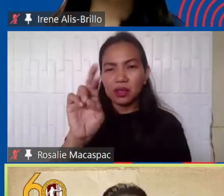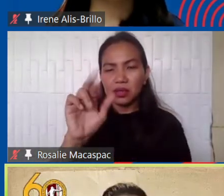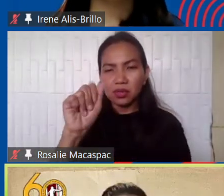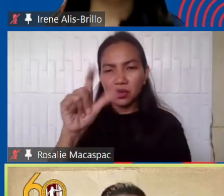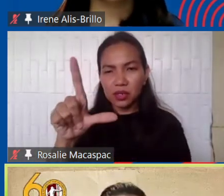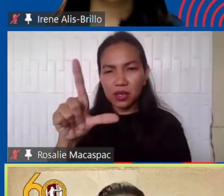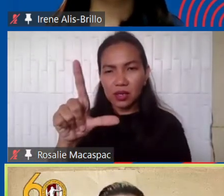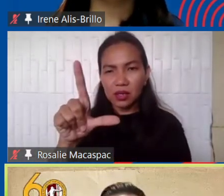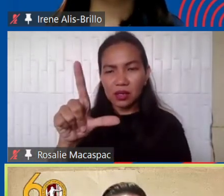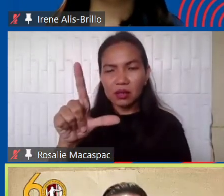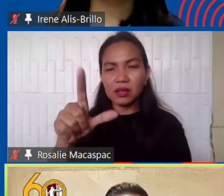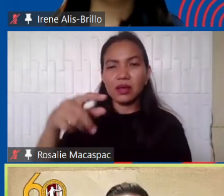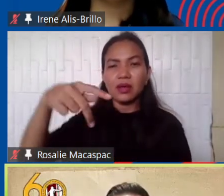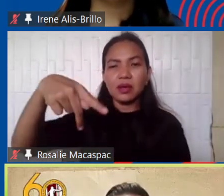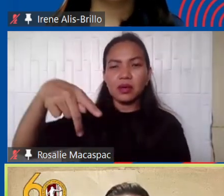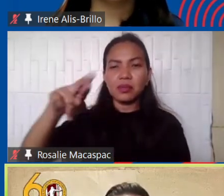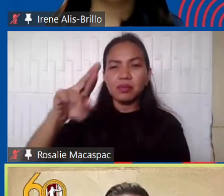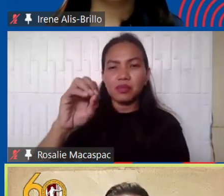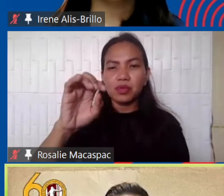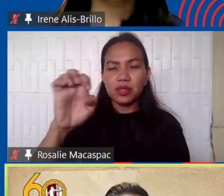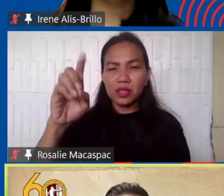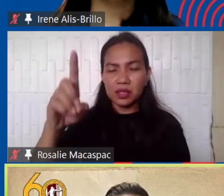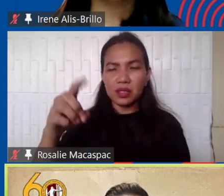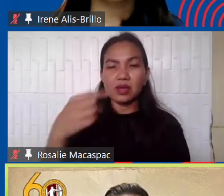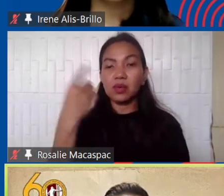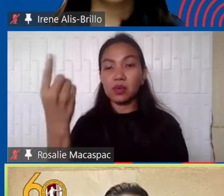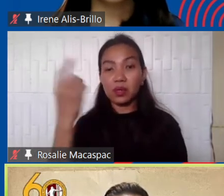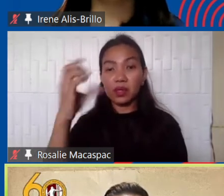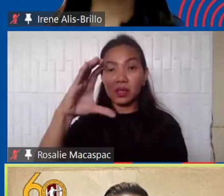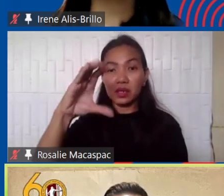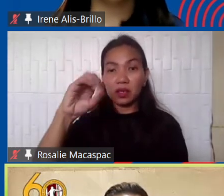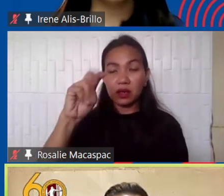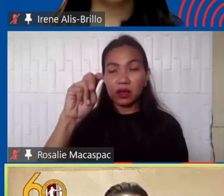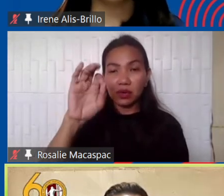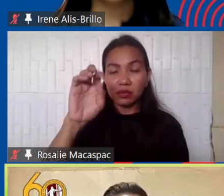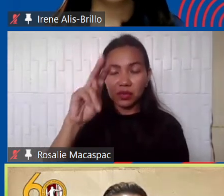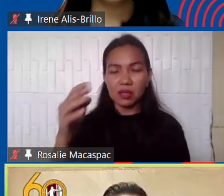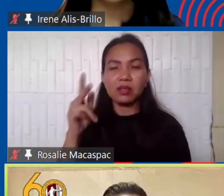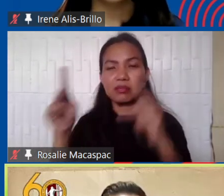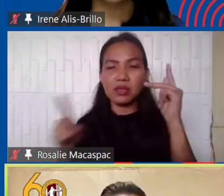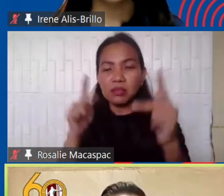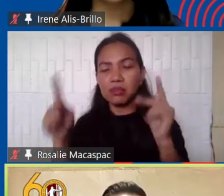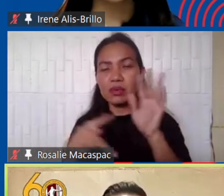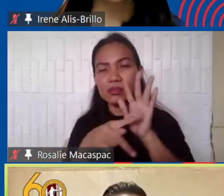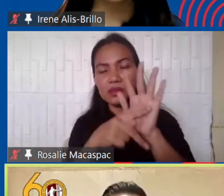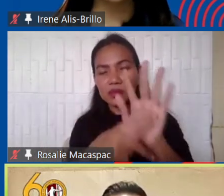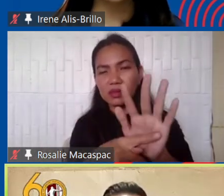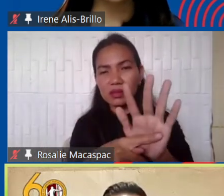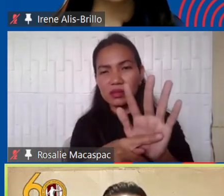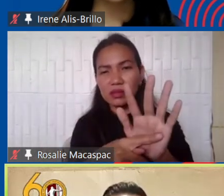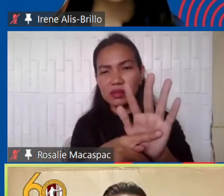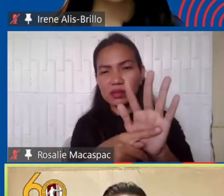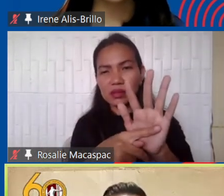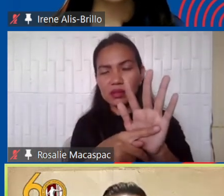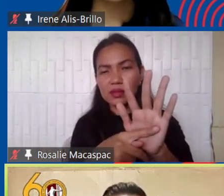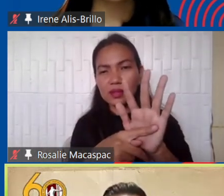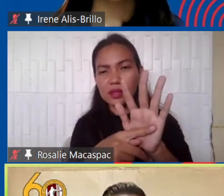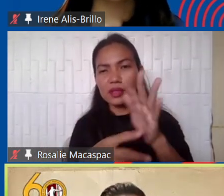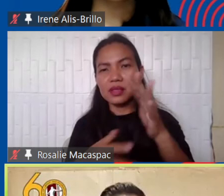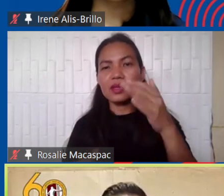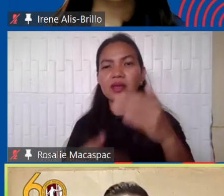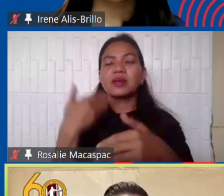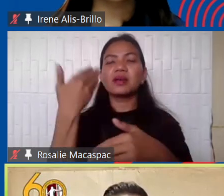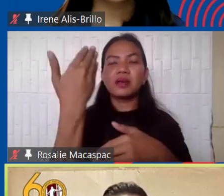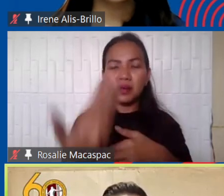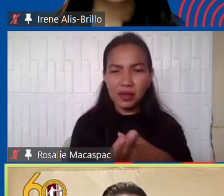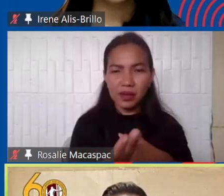journal proceedings. It's just a conference where people present, but those who presented, they were vetted through peer review of